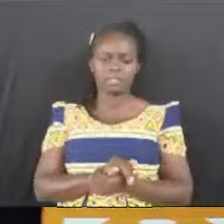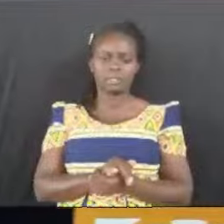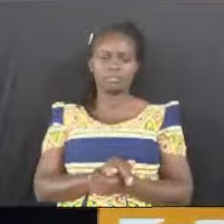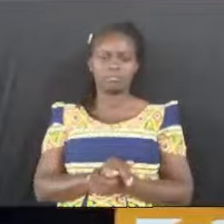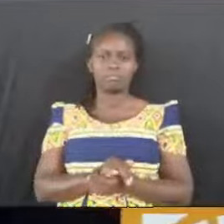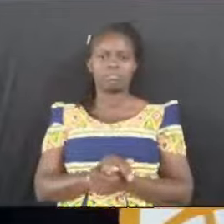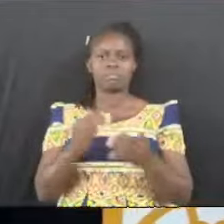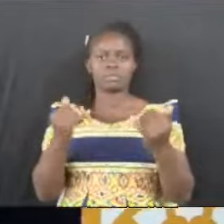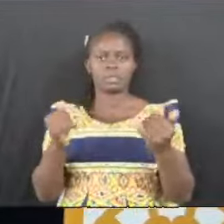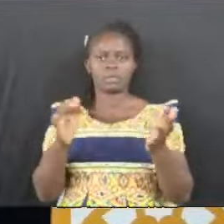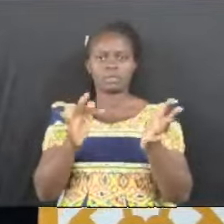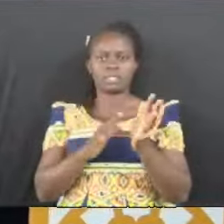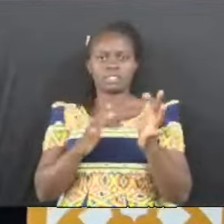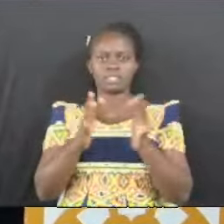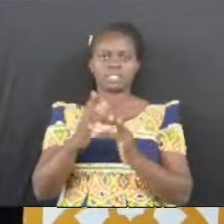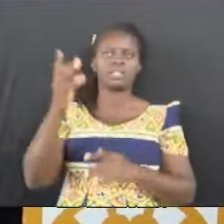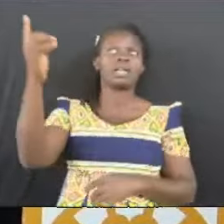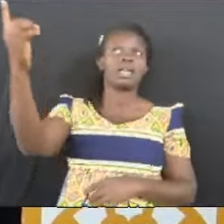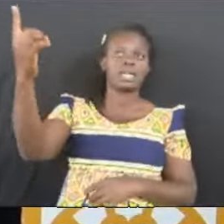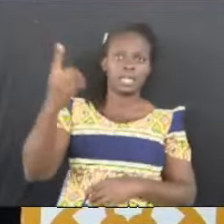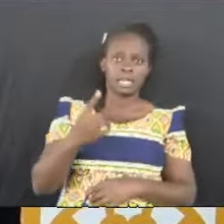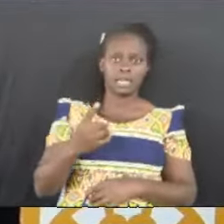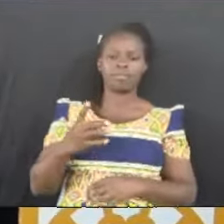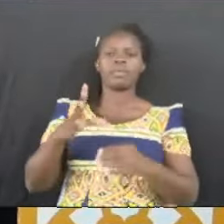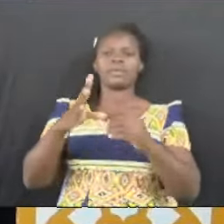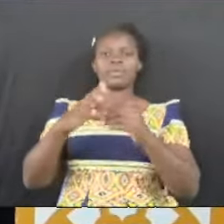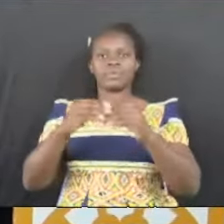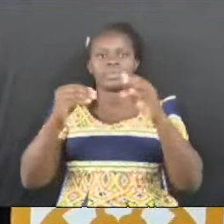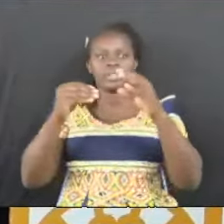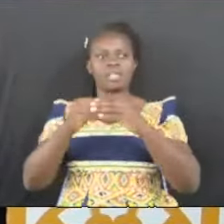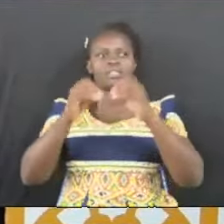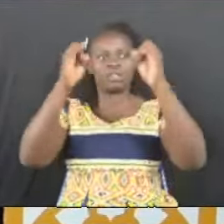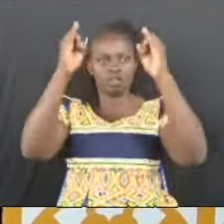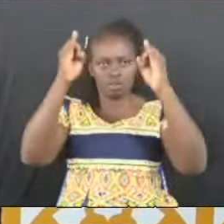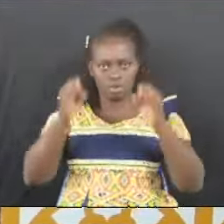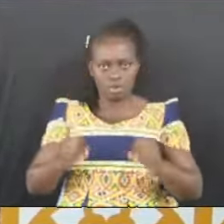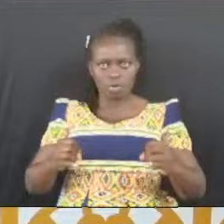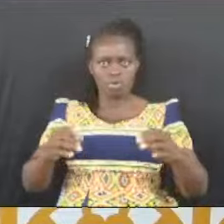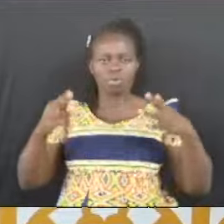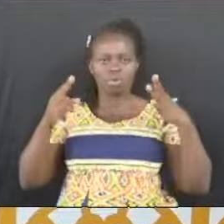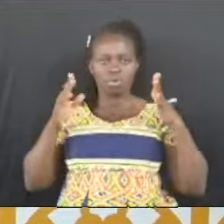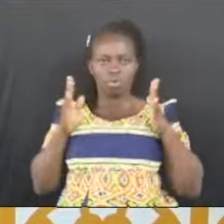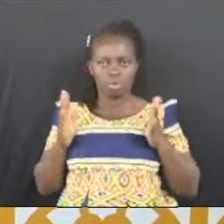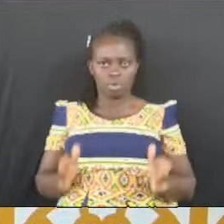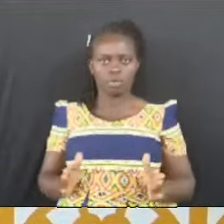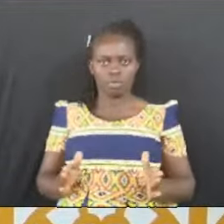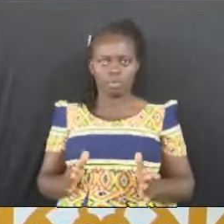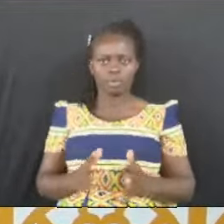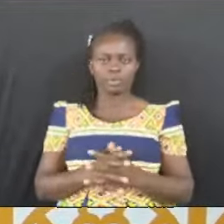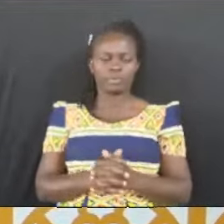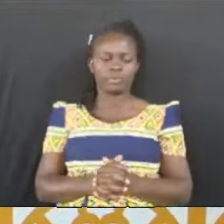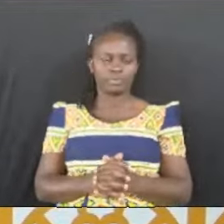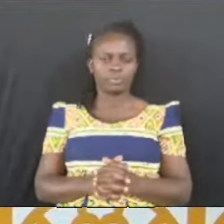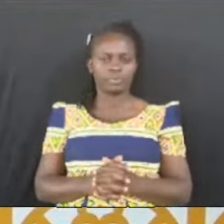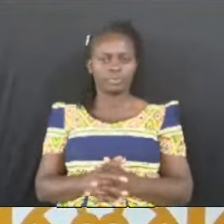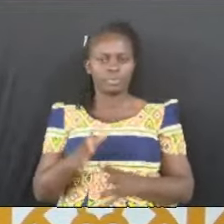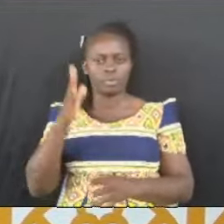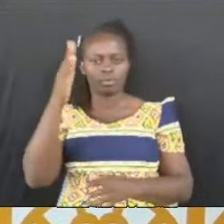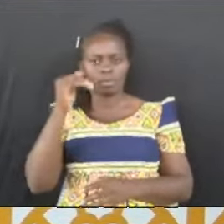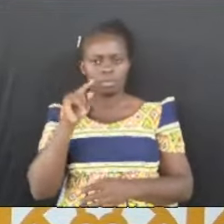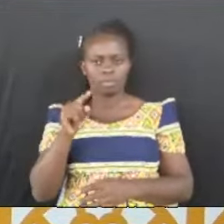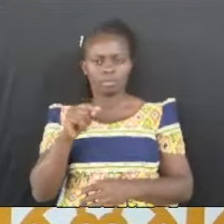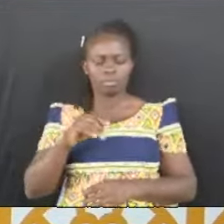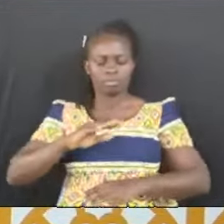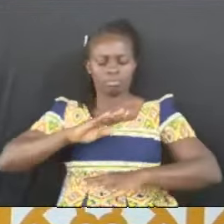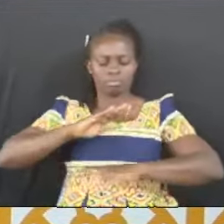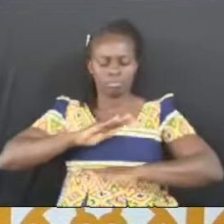Jesus came to create a new humanity. Now, you are comfortable with this because he told Nicodemus, you